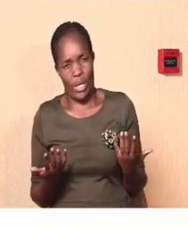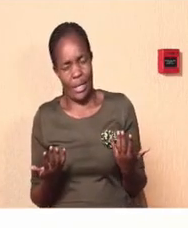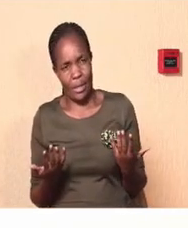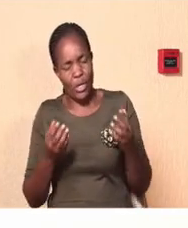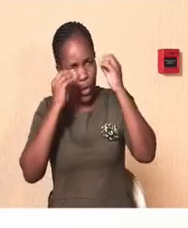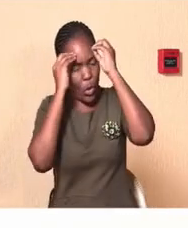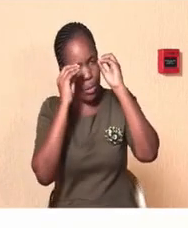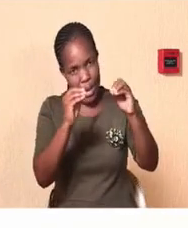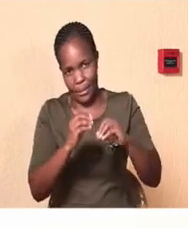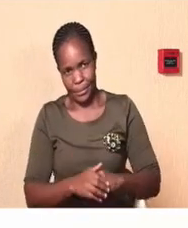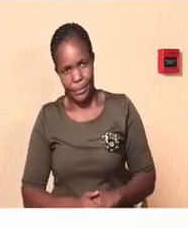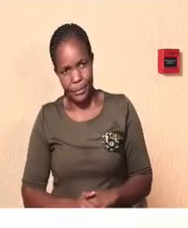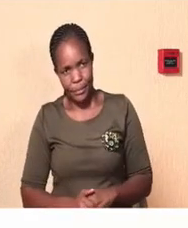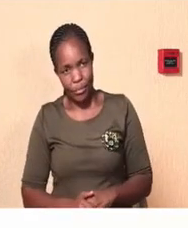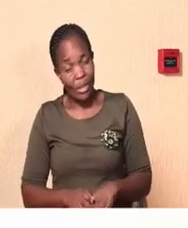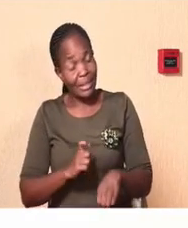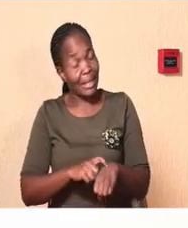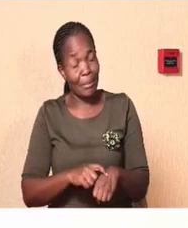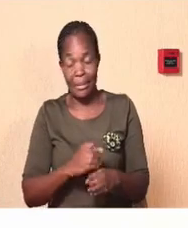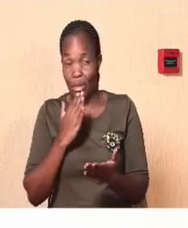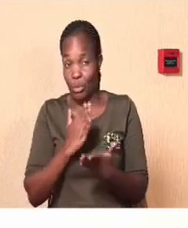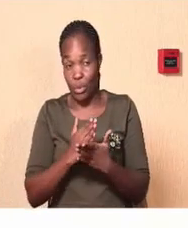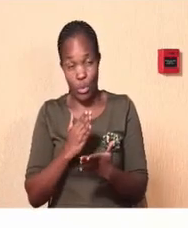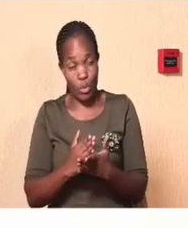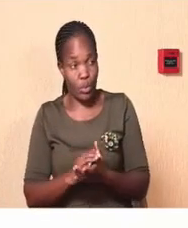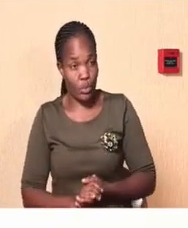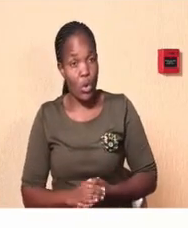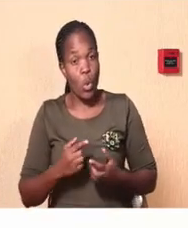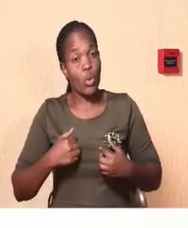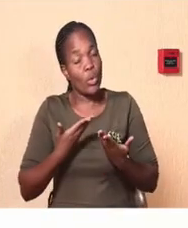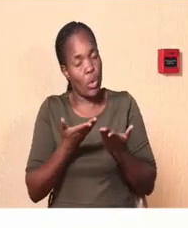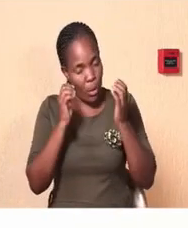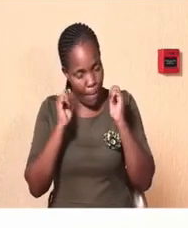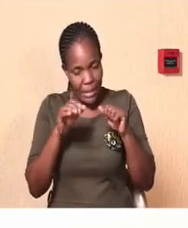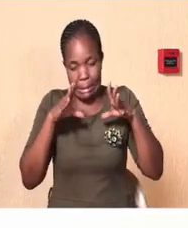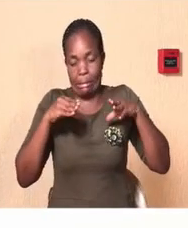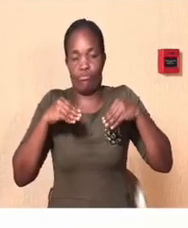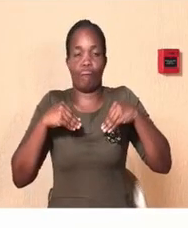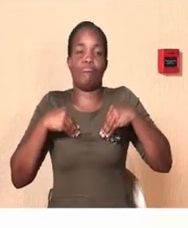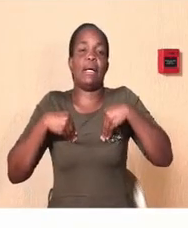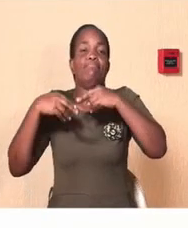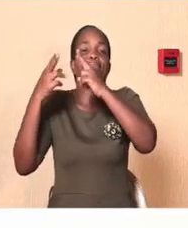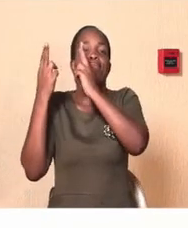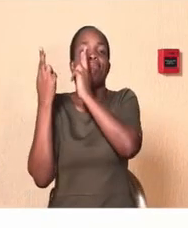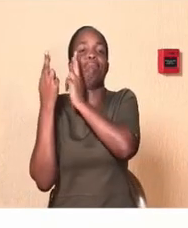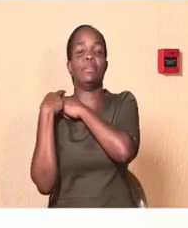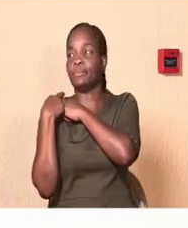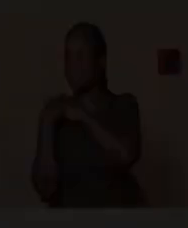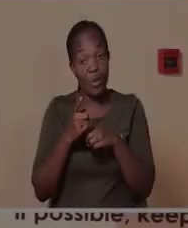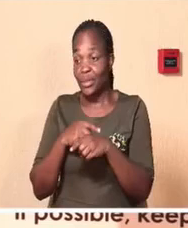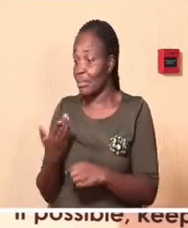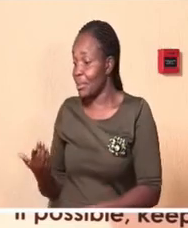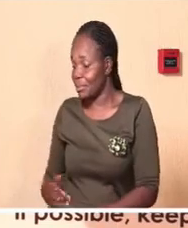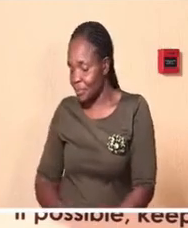that we are finding ourselves in now, and we all have to take responsibility. Thank you very much, Honorable. Yes,